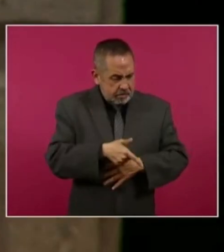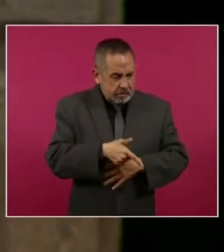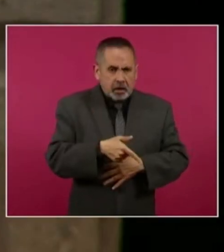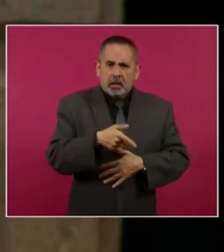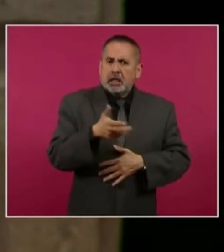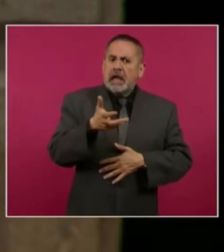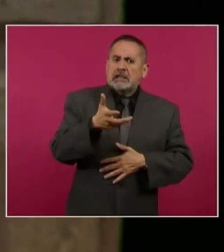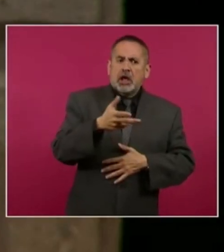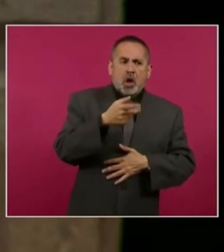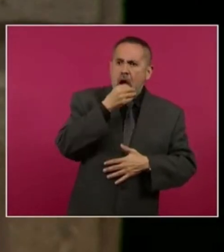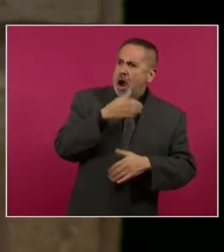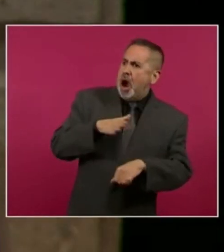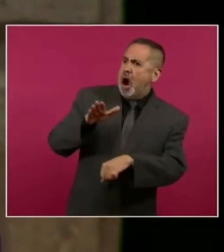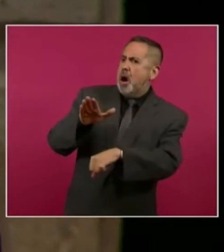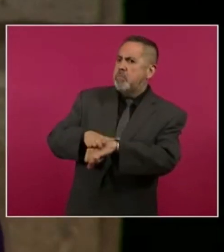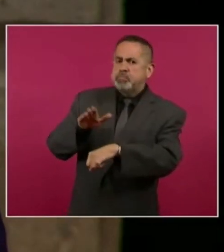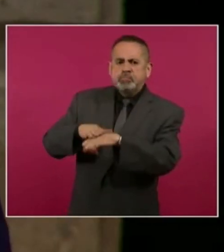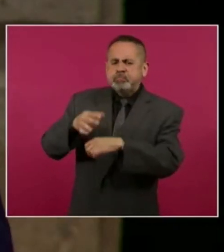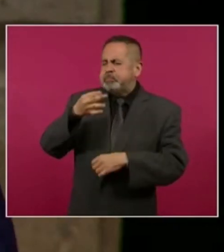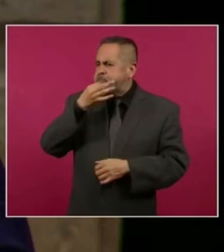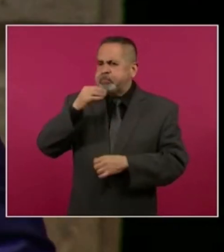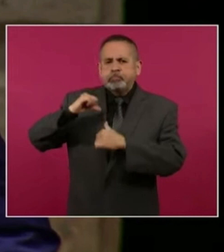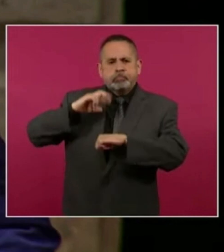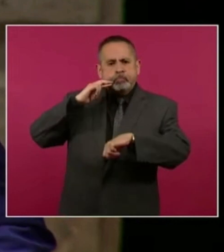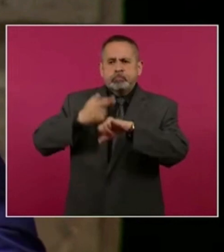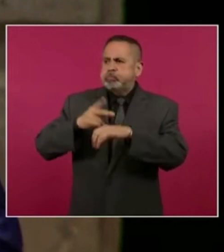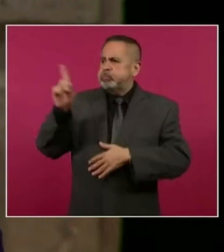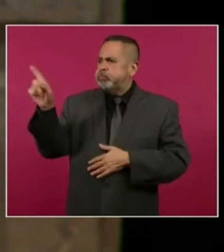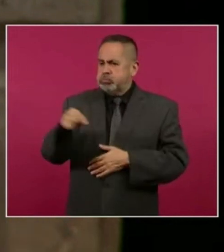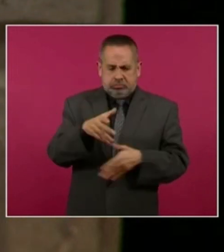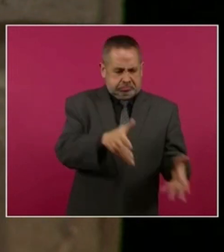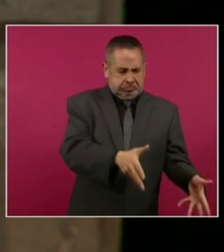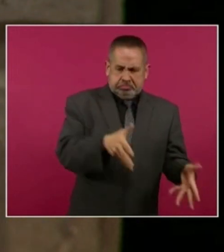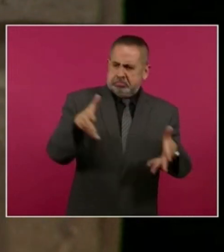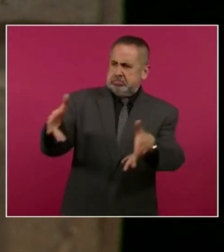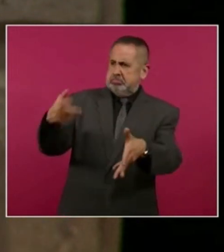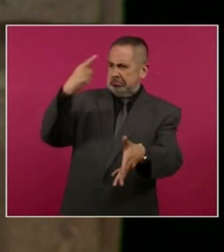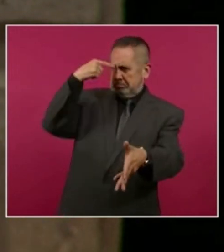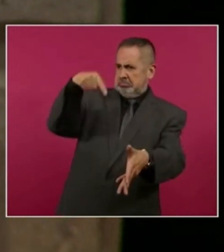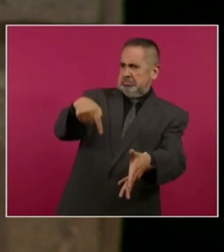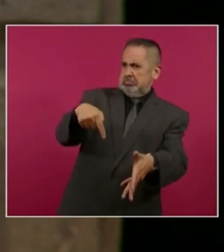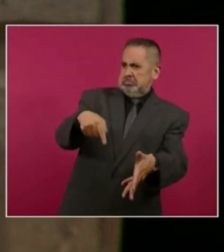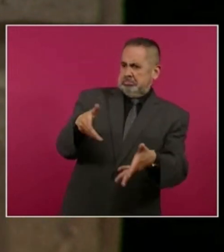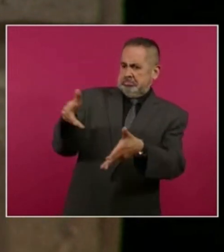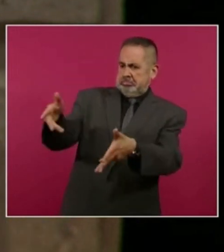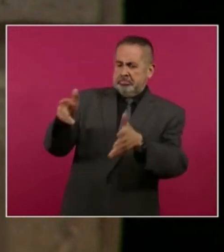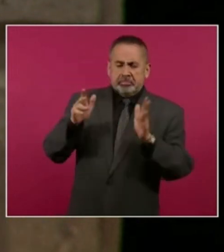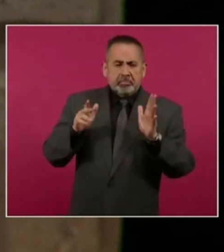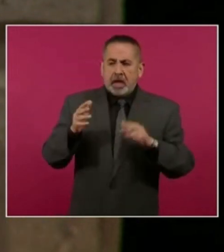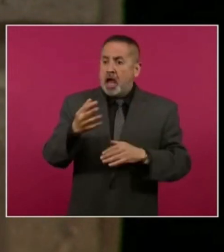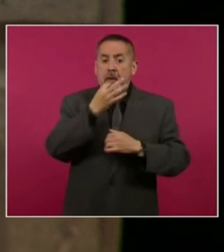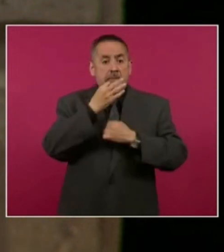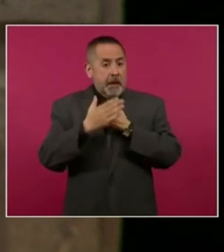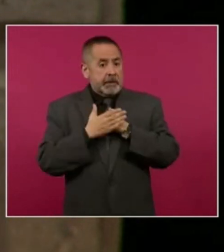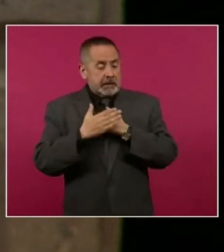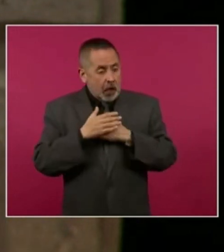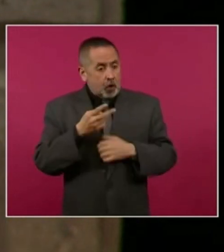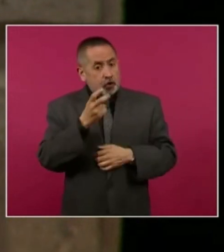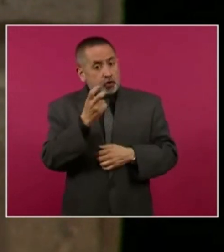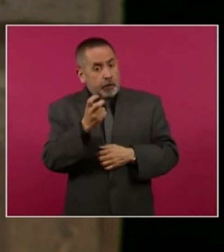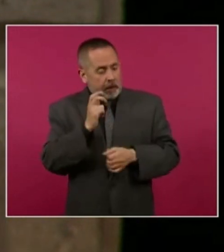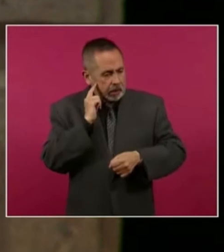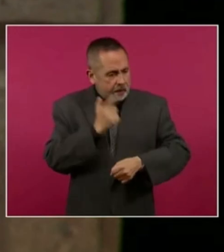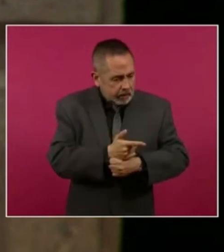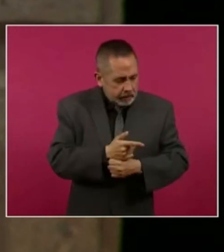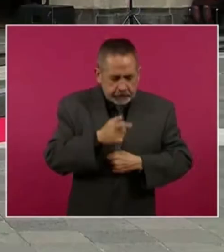Biden responding for the first time to the news about these documents. Now, if you've been tapped into the opposite end of the political spectrum, if you can even call